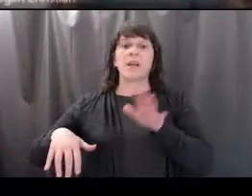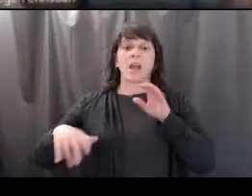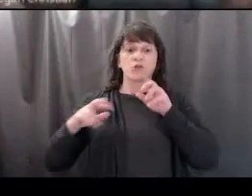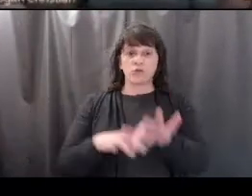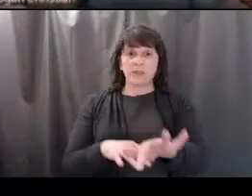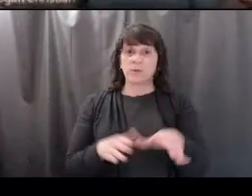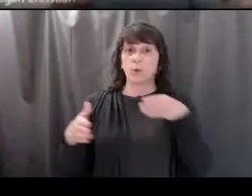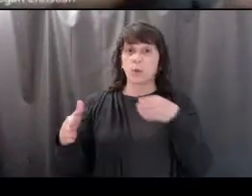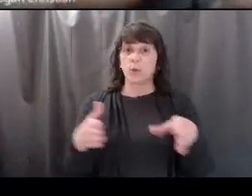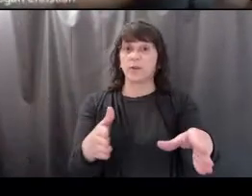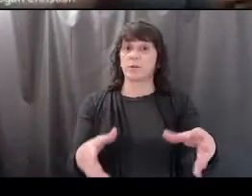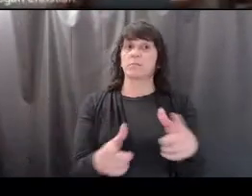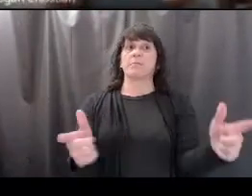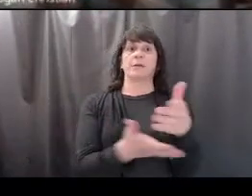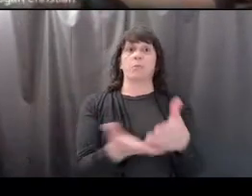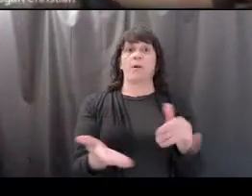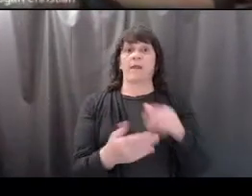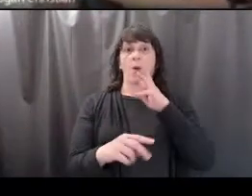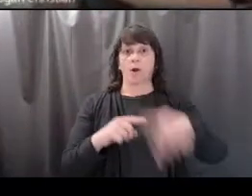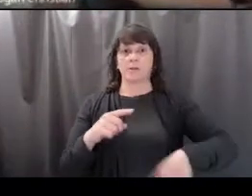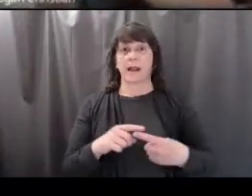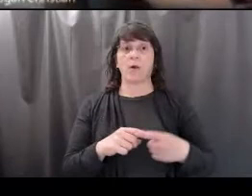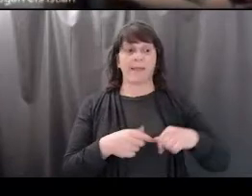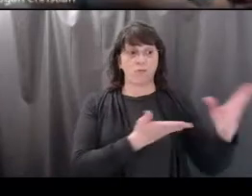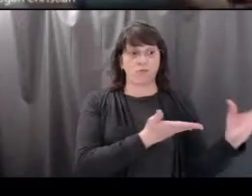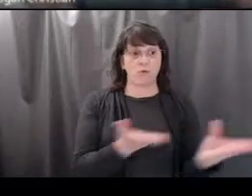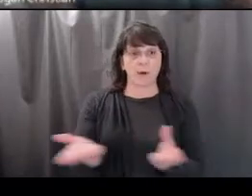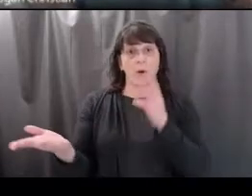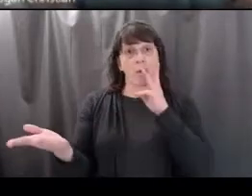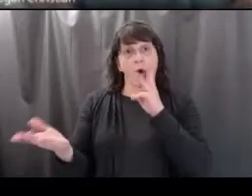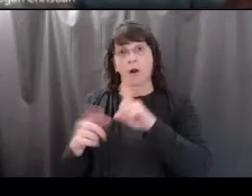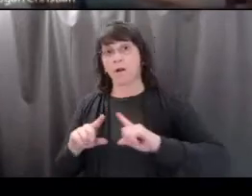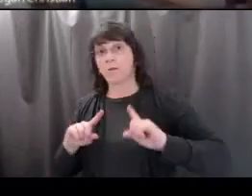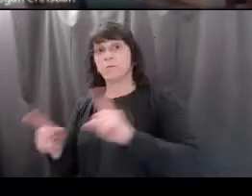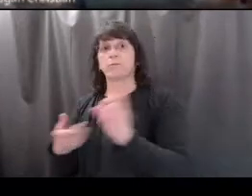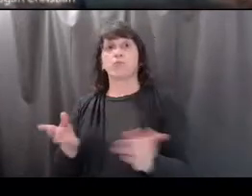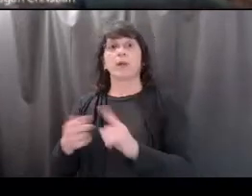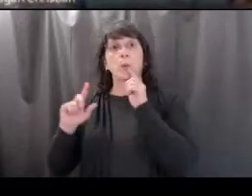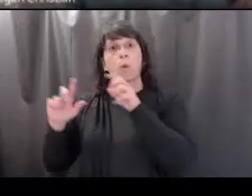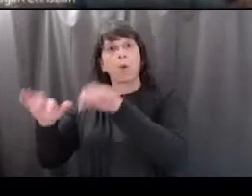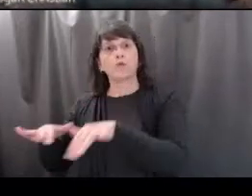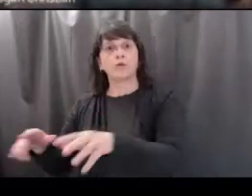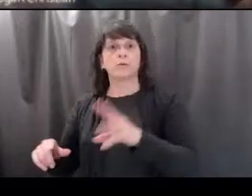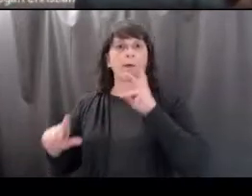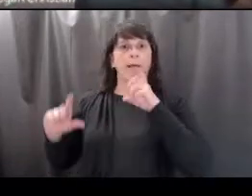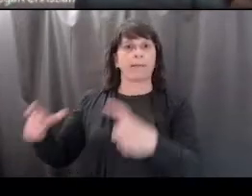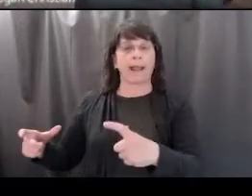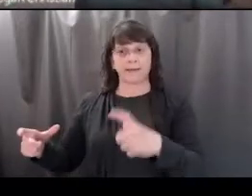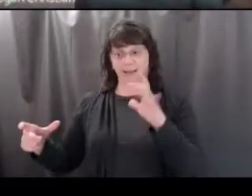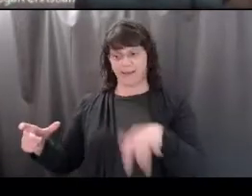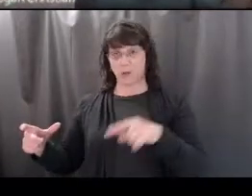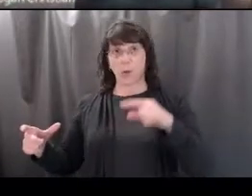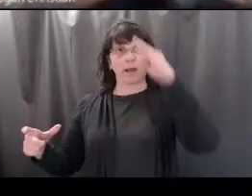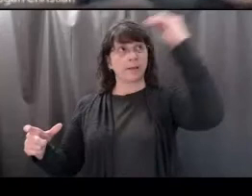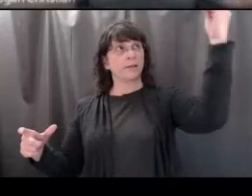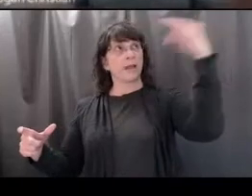big piece of that cycle. They convey water down to the open bodies of water like lakes and oceans, where evaporation